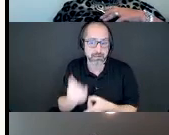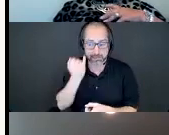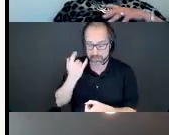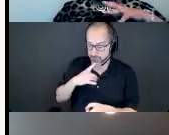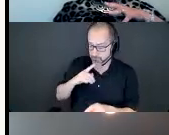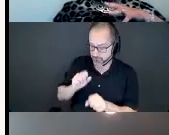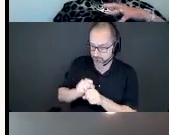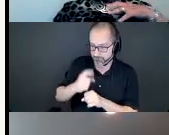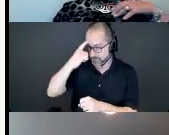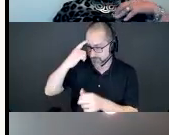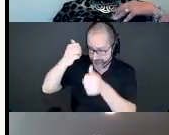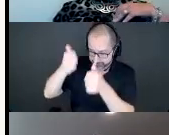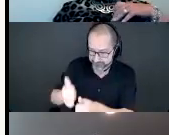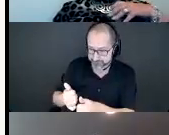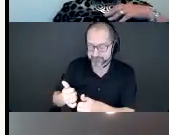can certainly